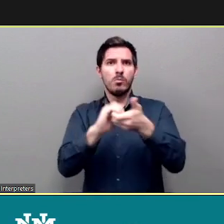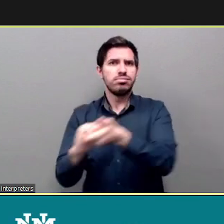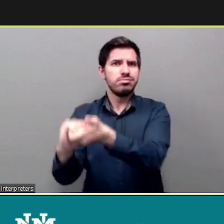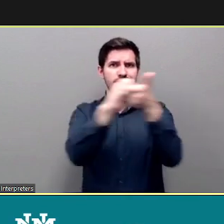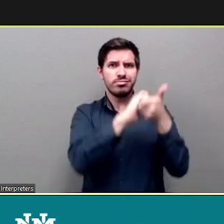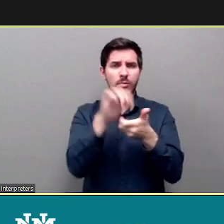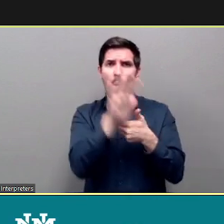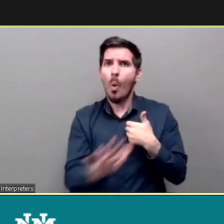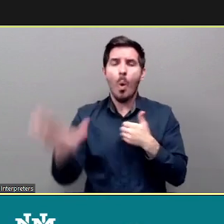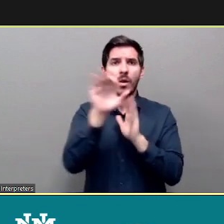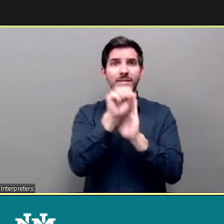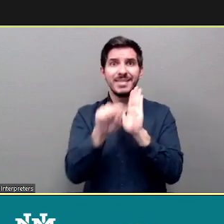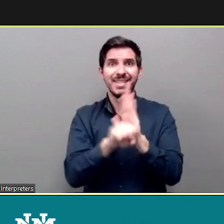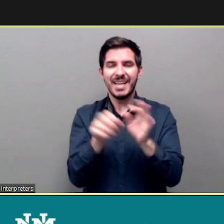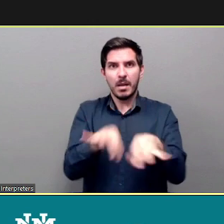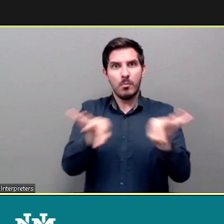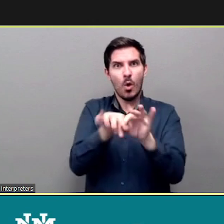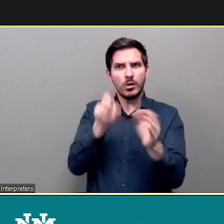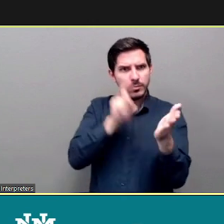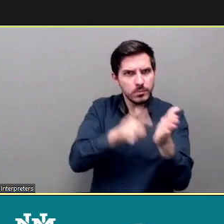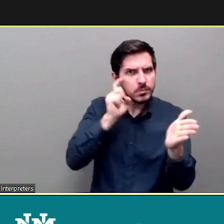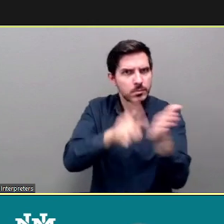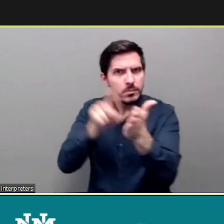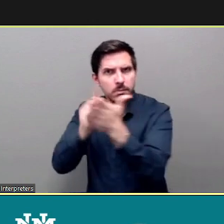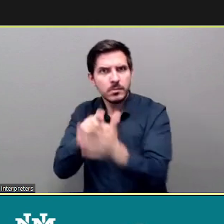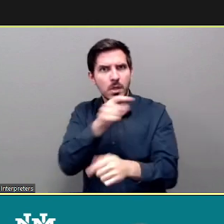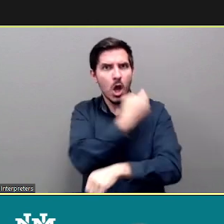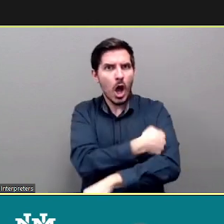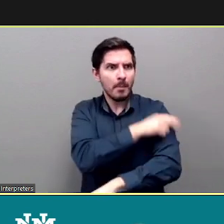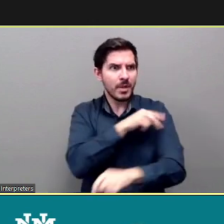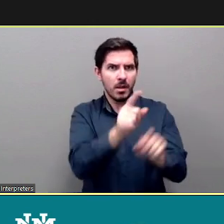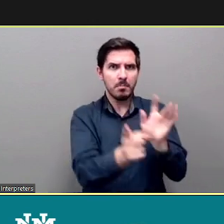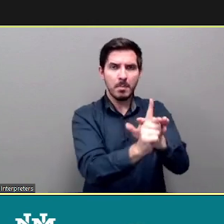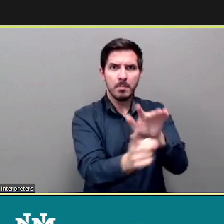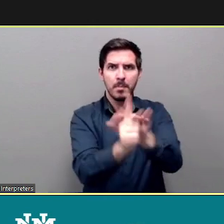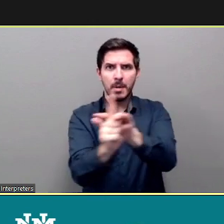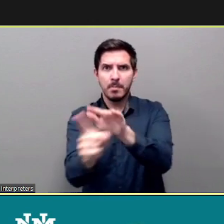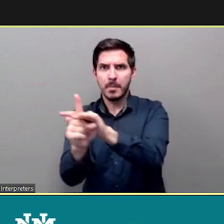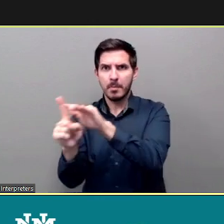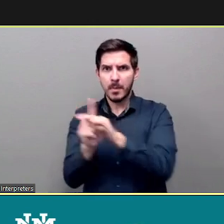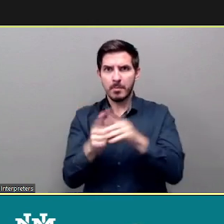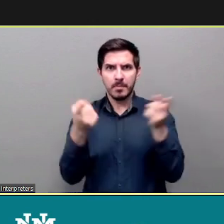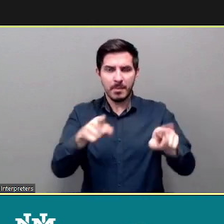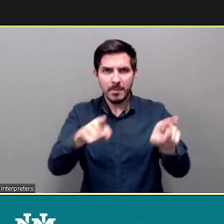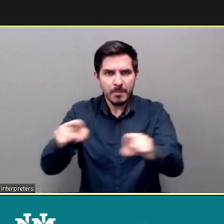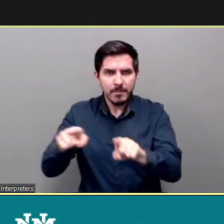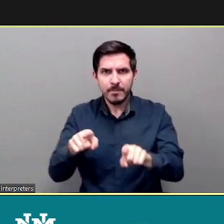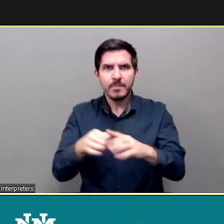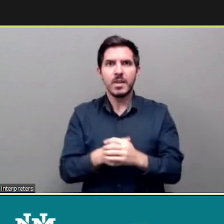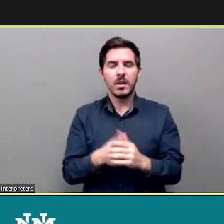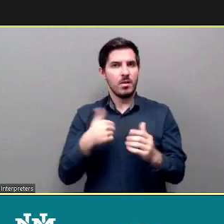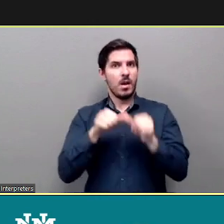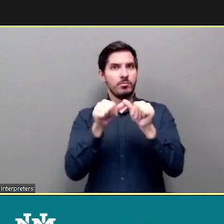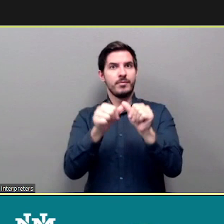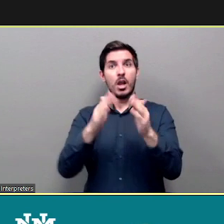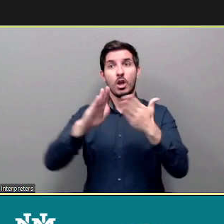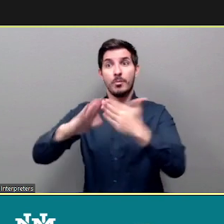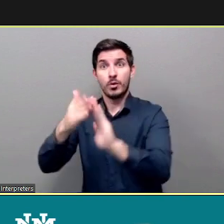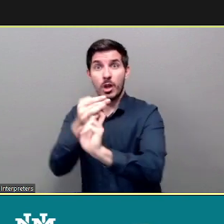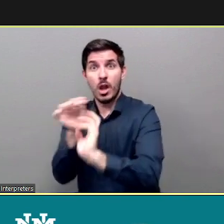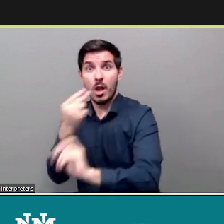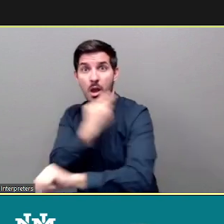they're experiencing. We continue to have multiple discussions and collaboration with community hospitals as well as